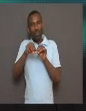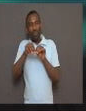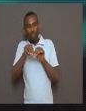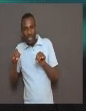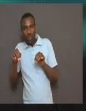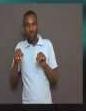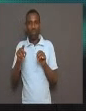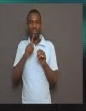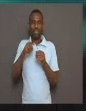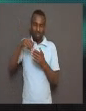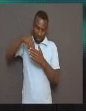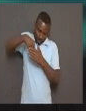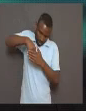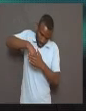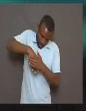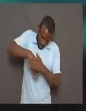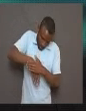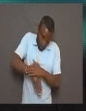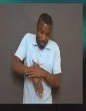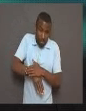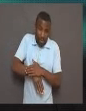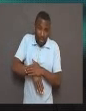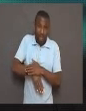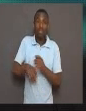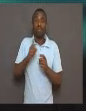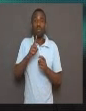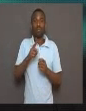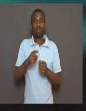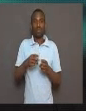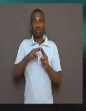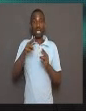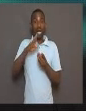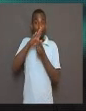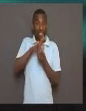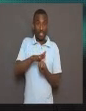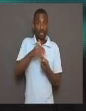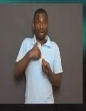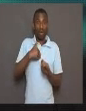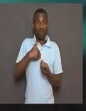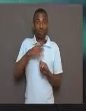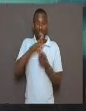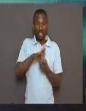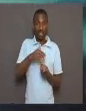Hydrometer moves deeper in lighter liquid than denser liquid.